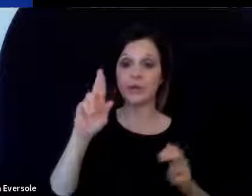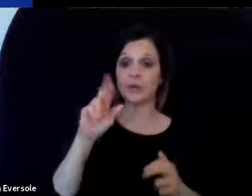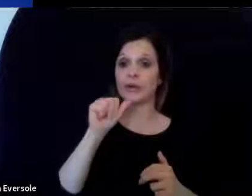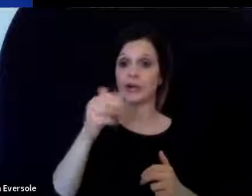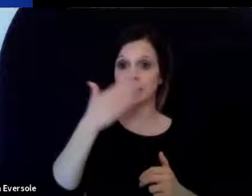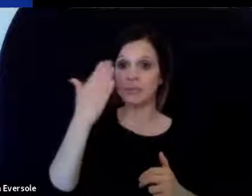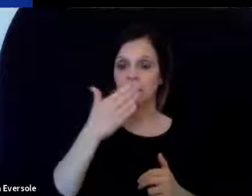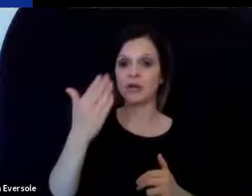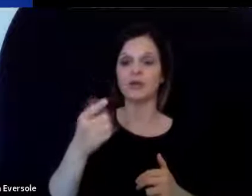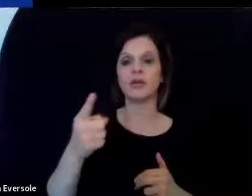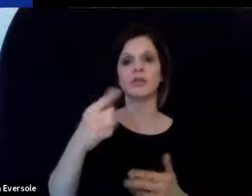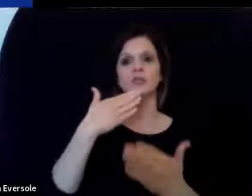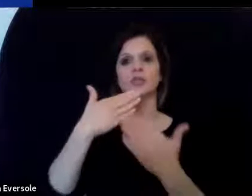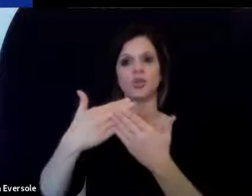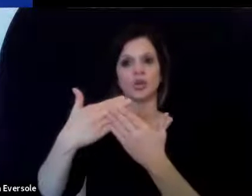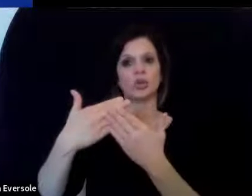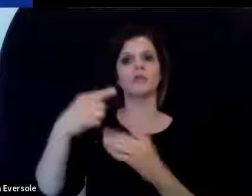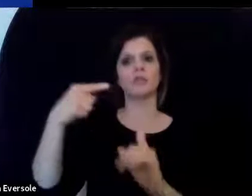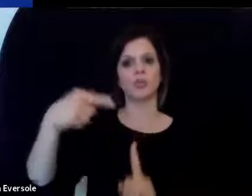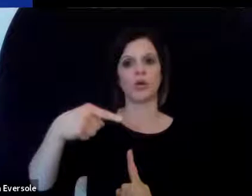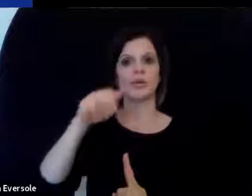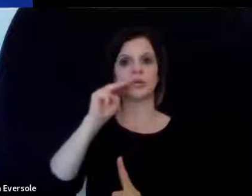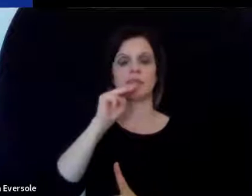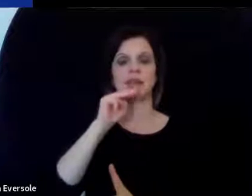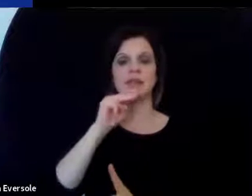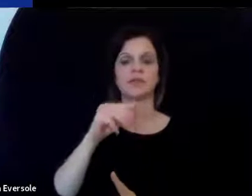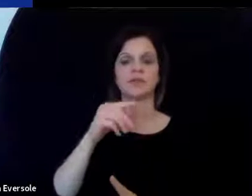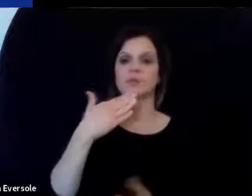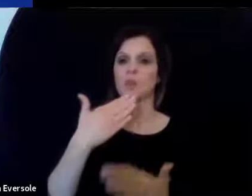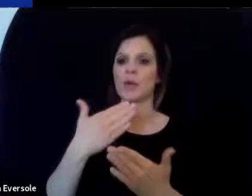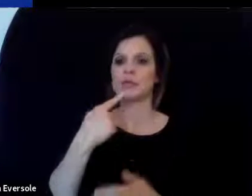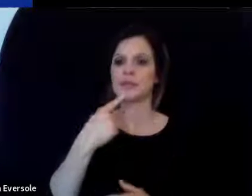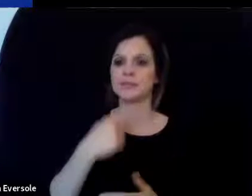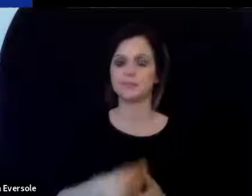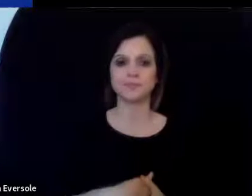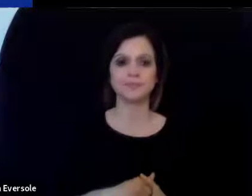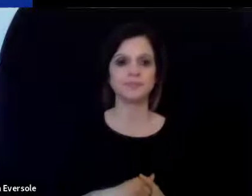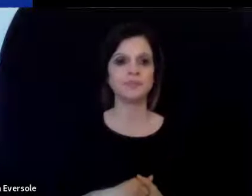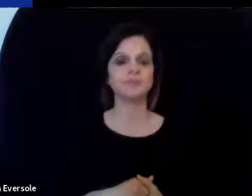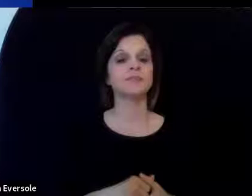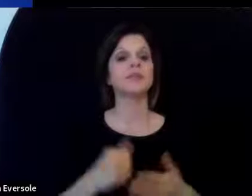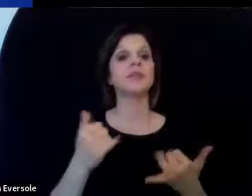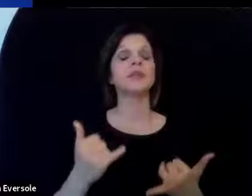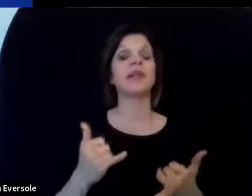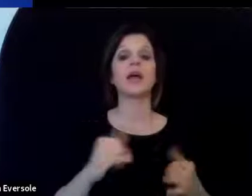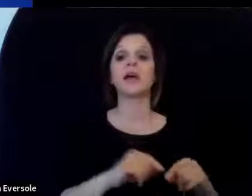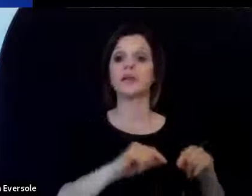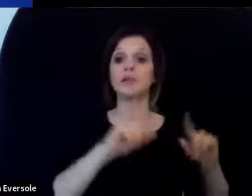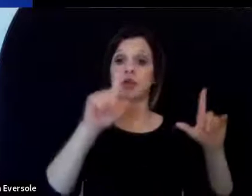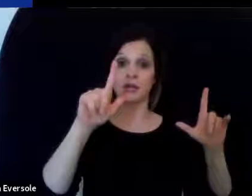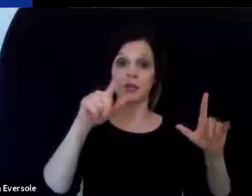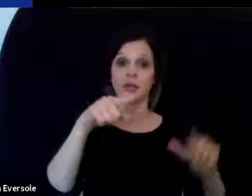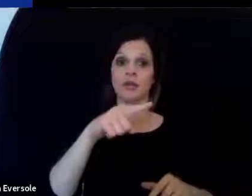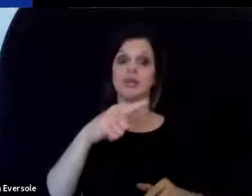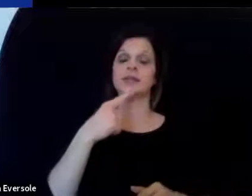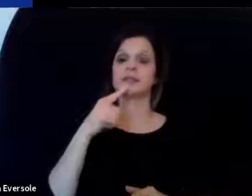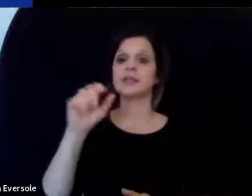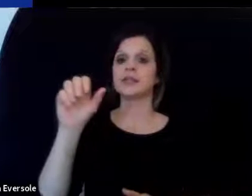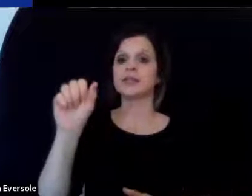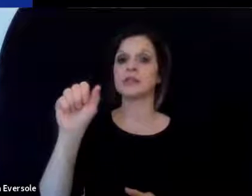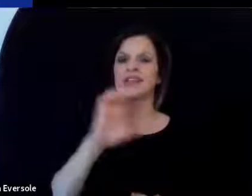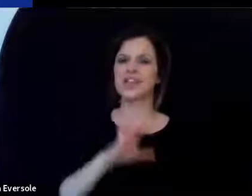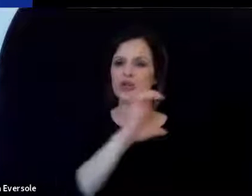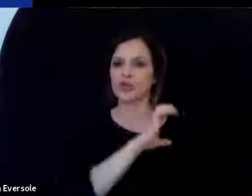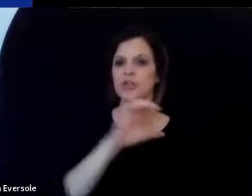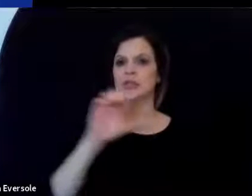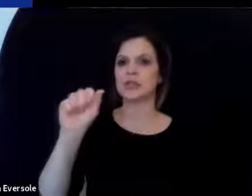said, Megan. Great points. Thank you. Sure. So this next slide says sensory characteristics in charge. And you're going to